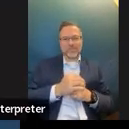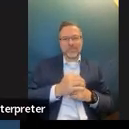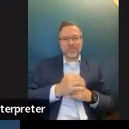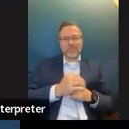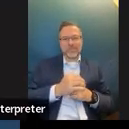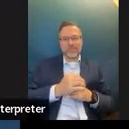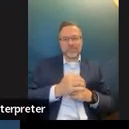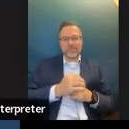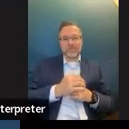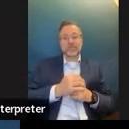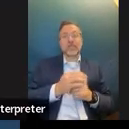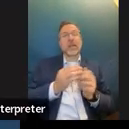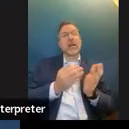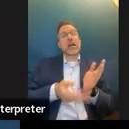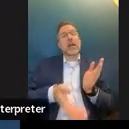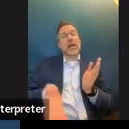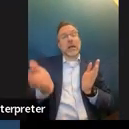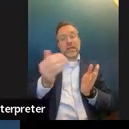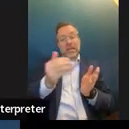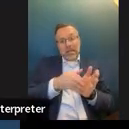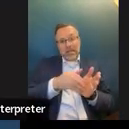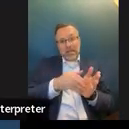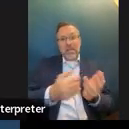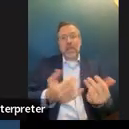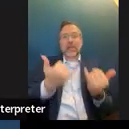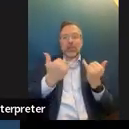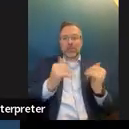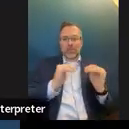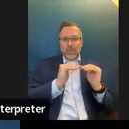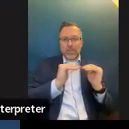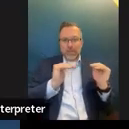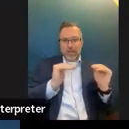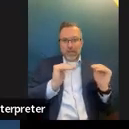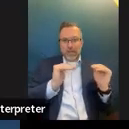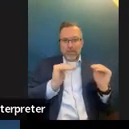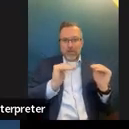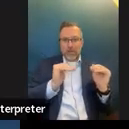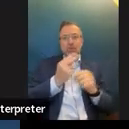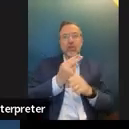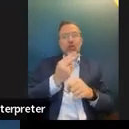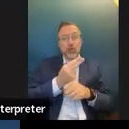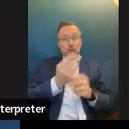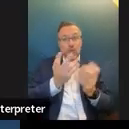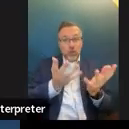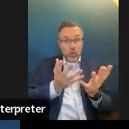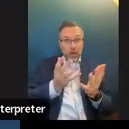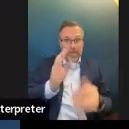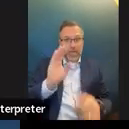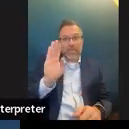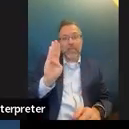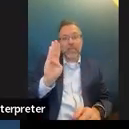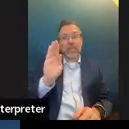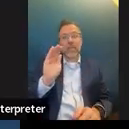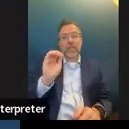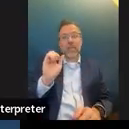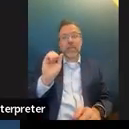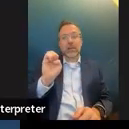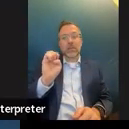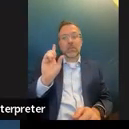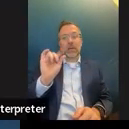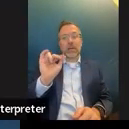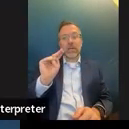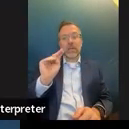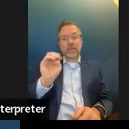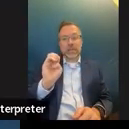So again, present level of performance is baseline data for that specific skill gap.